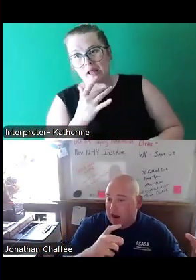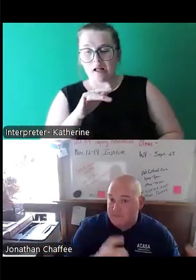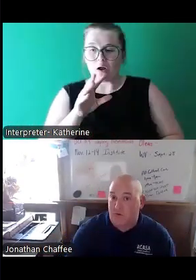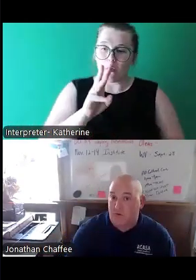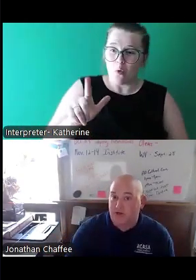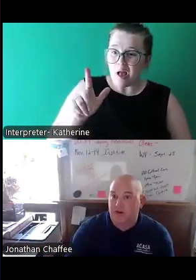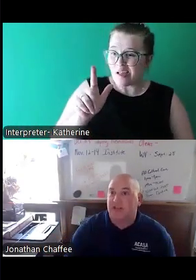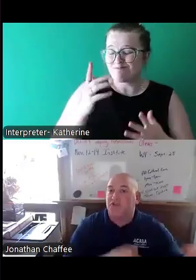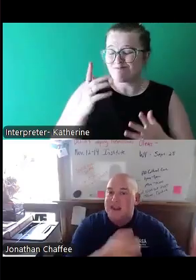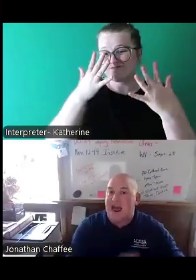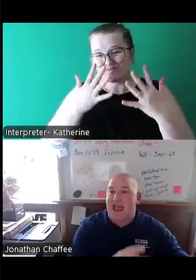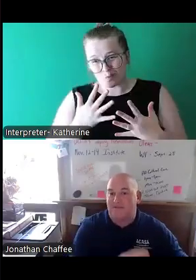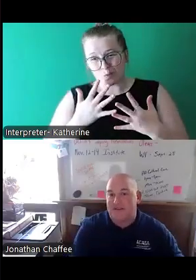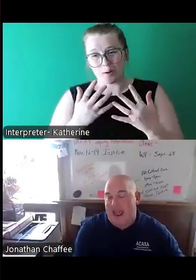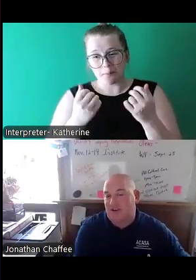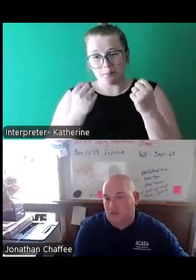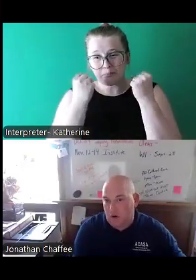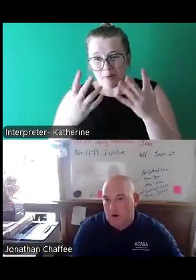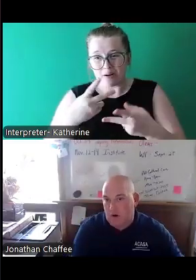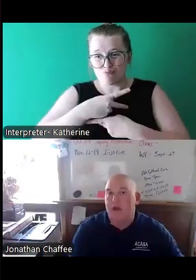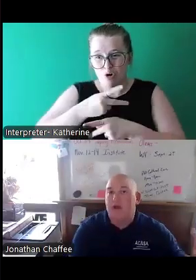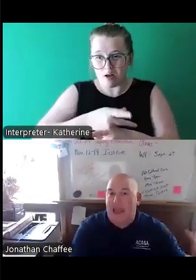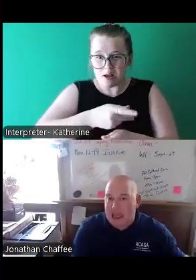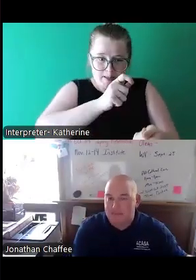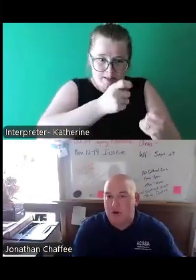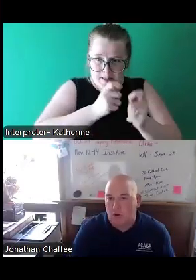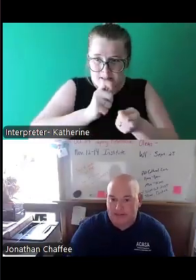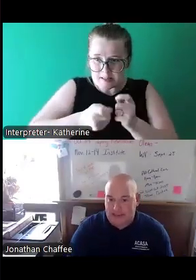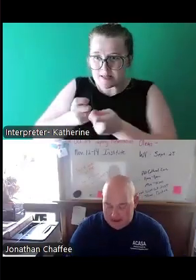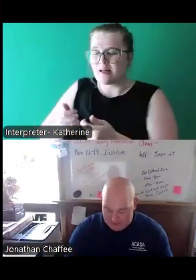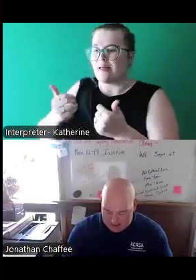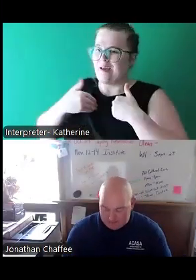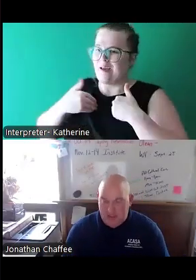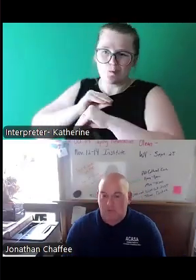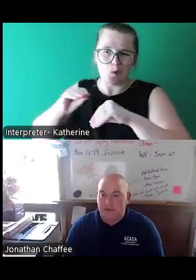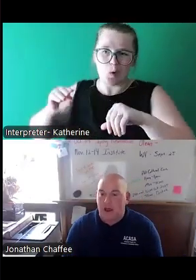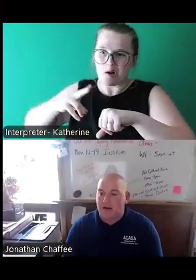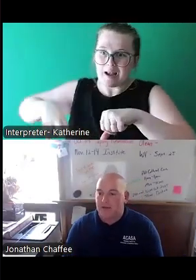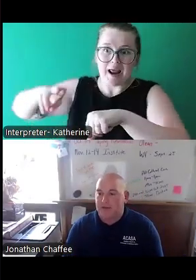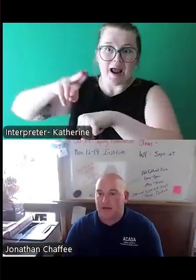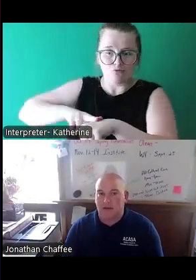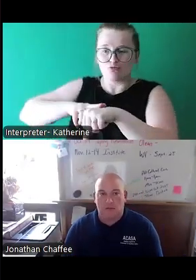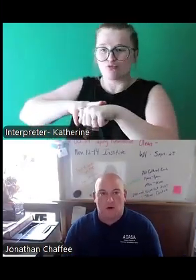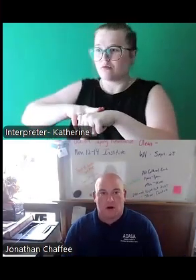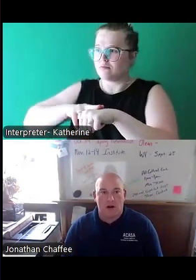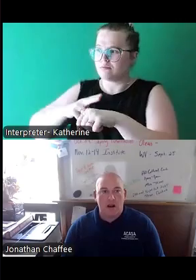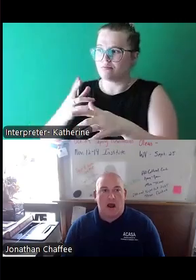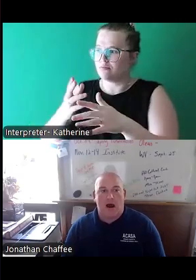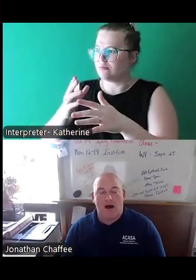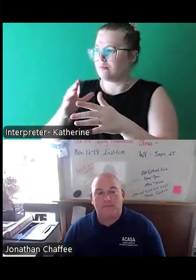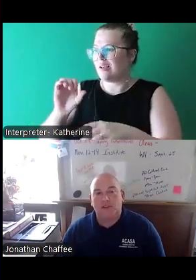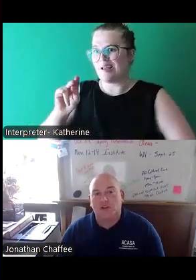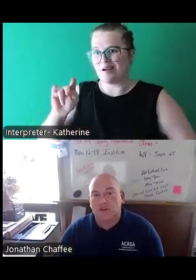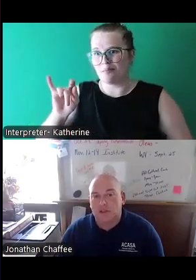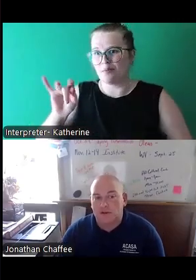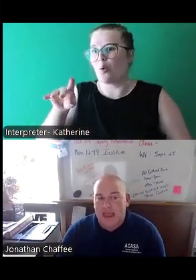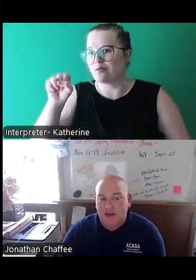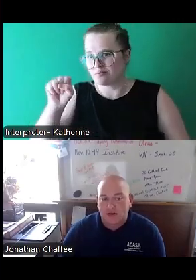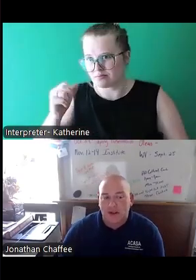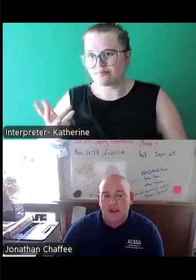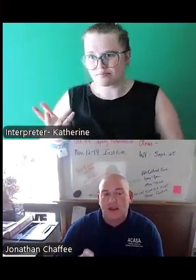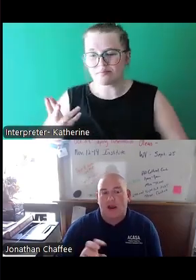products, unfortunately, do not have natural cannabinoids in them. And we'll talk about that a little more. So